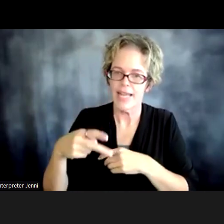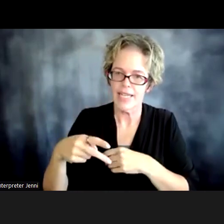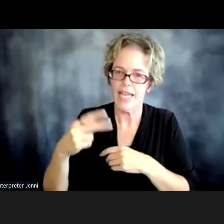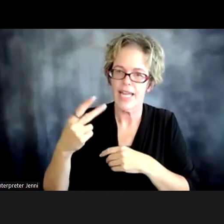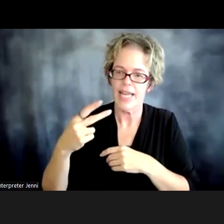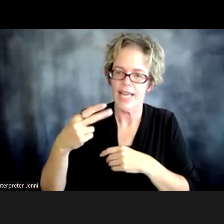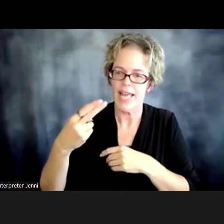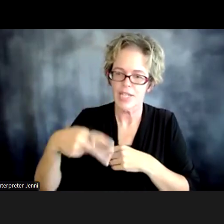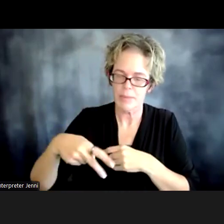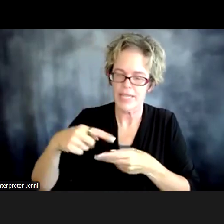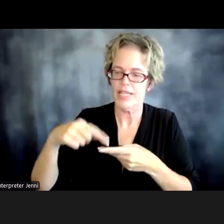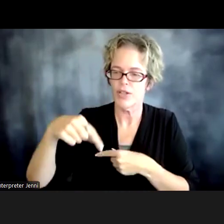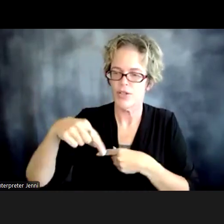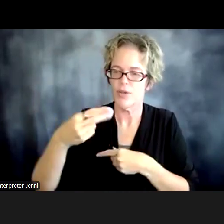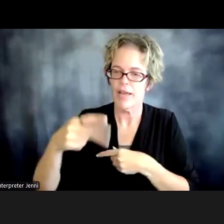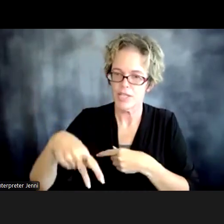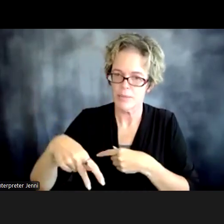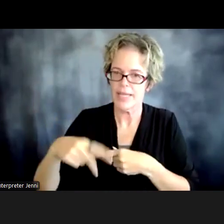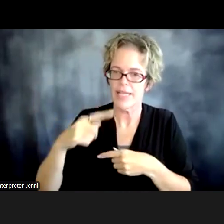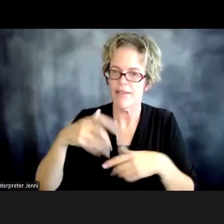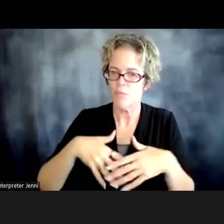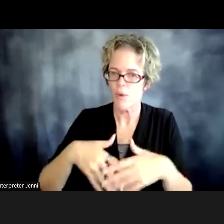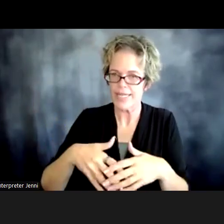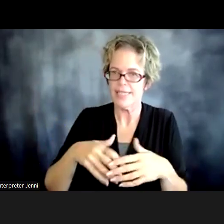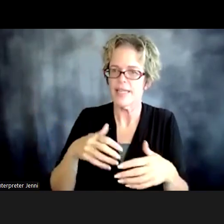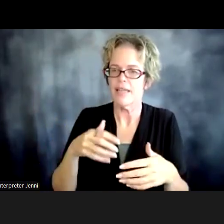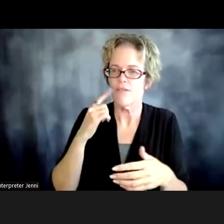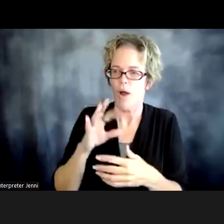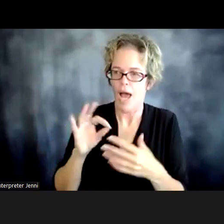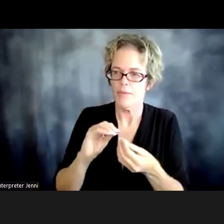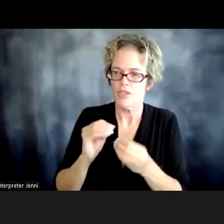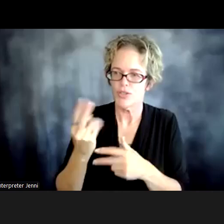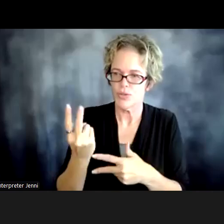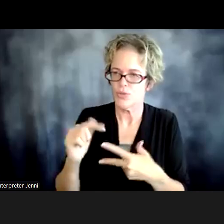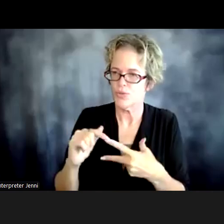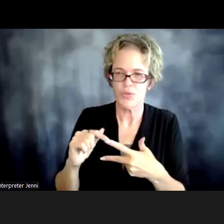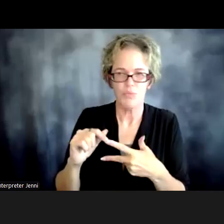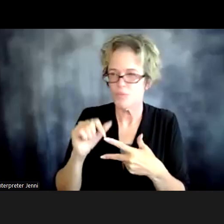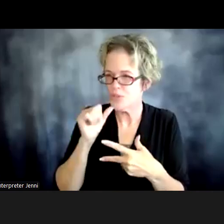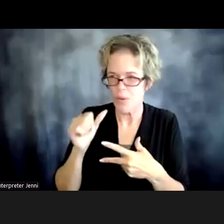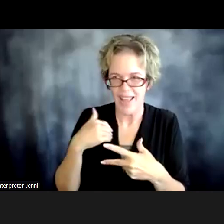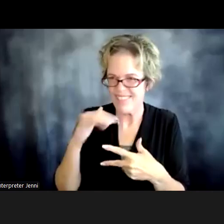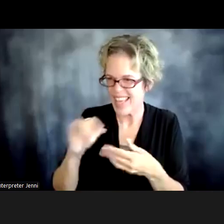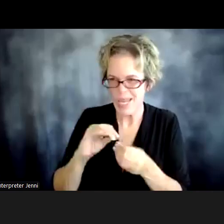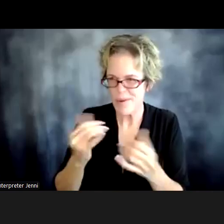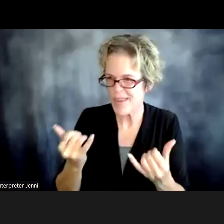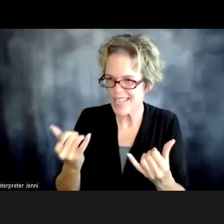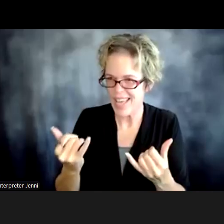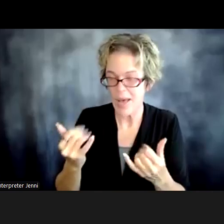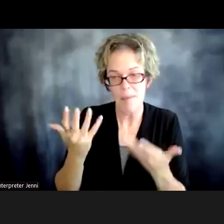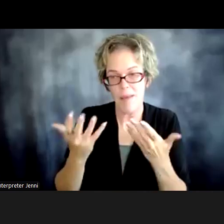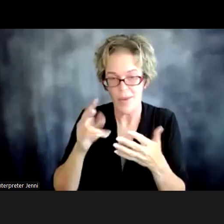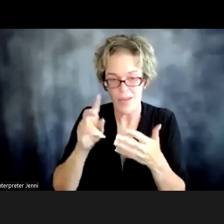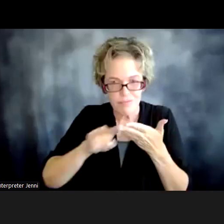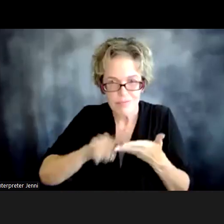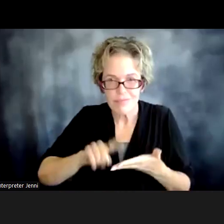and maternity 19 for option 2. I don't think that's a number that we'd have off the top of our head. We can probably try to find that